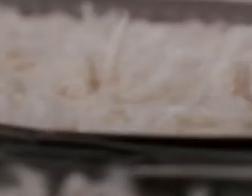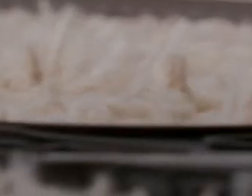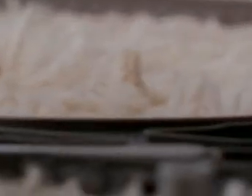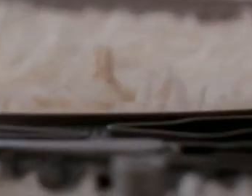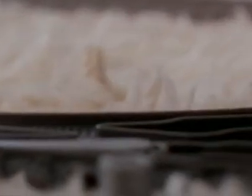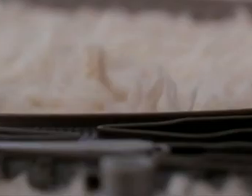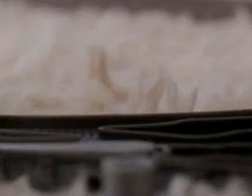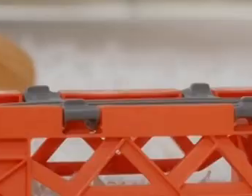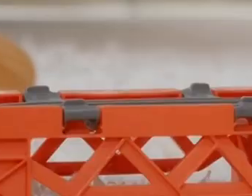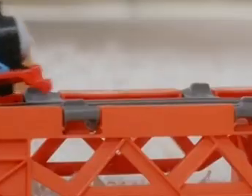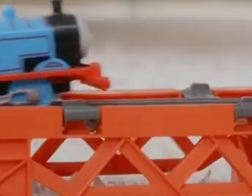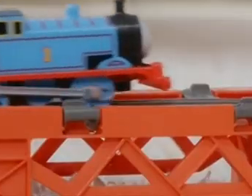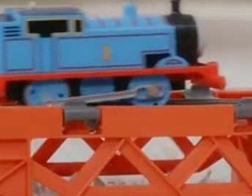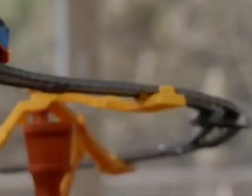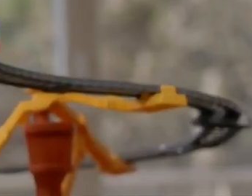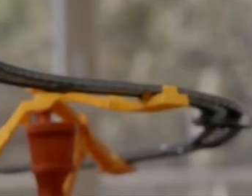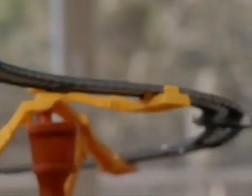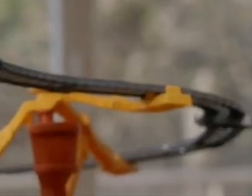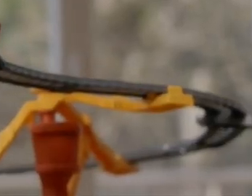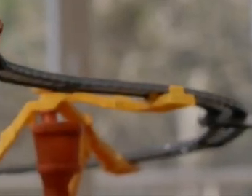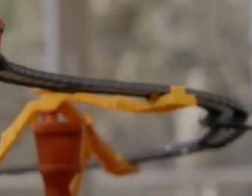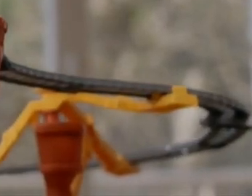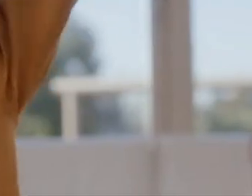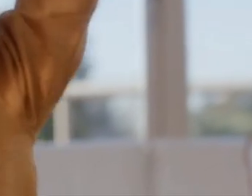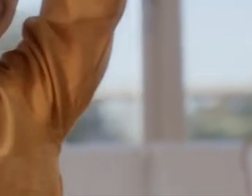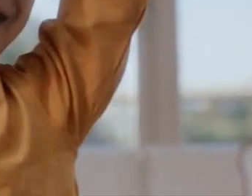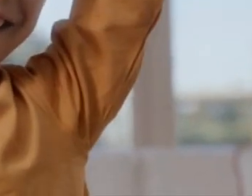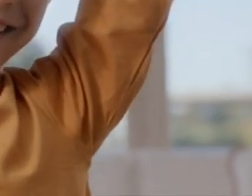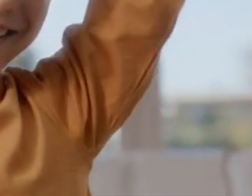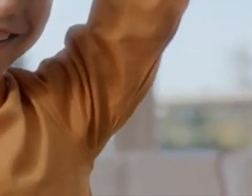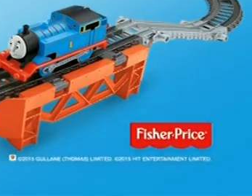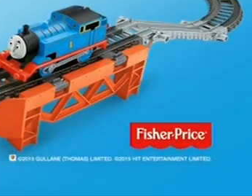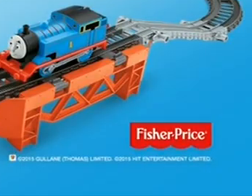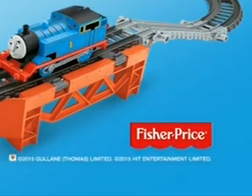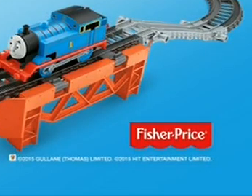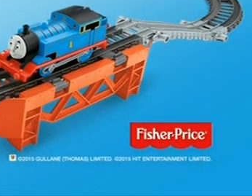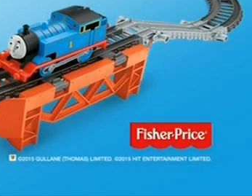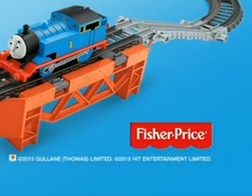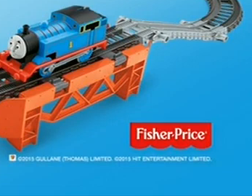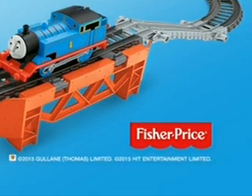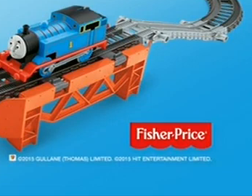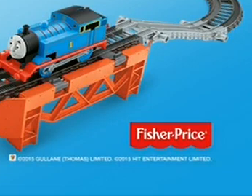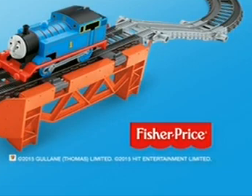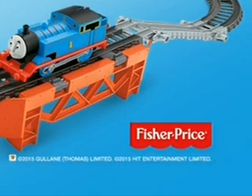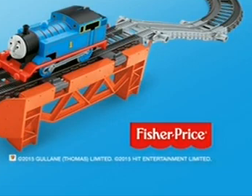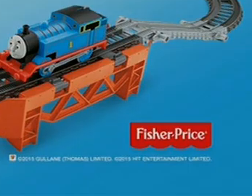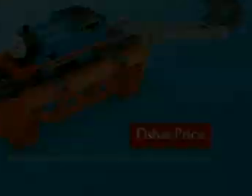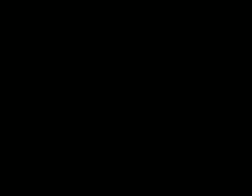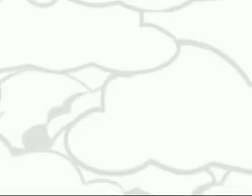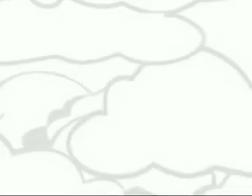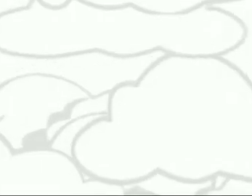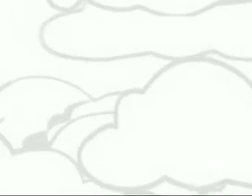Aboard for endless fun and non-stop adventures. Milkshake, brought to you by Thomas and Friends.